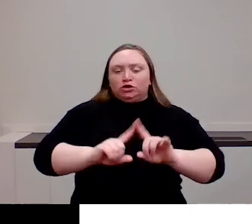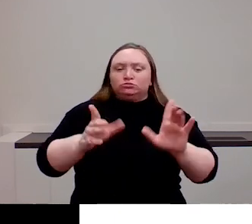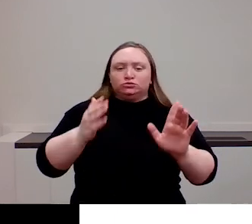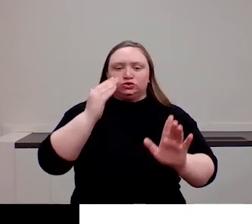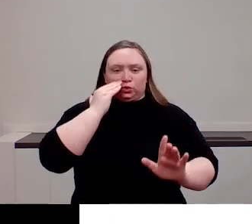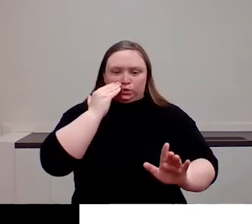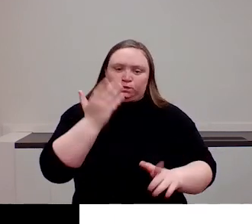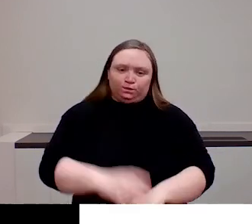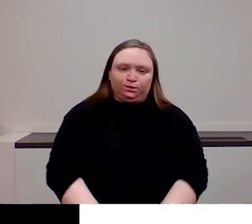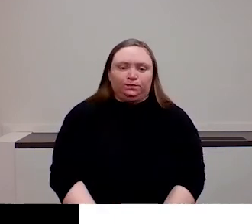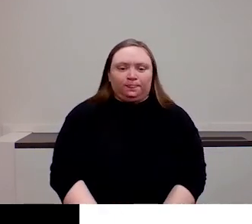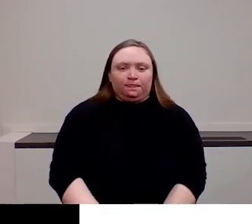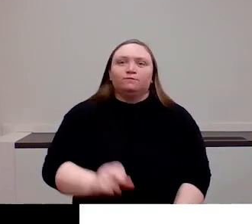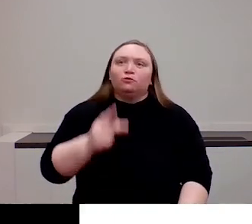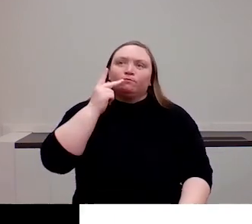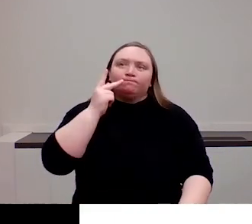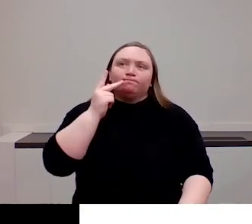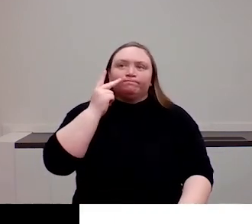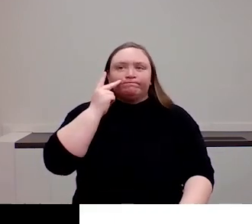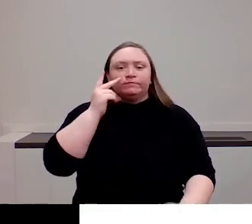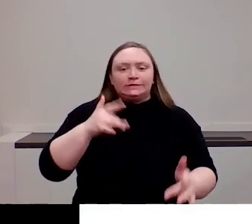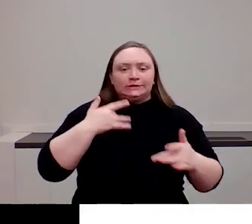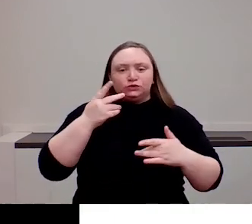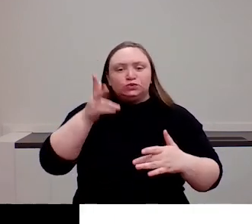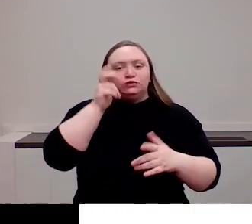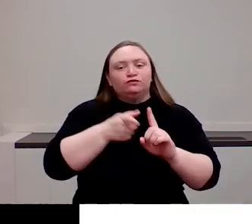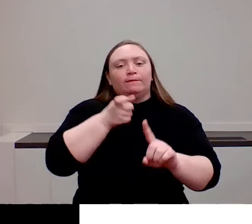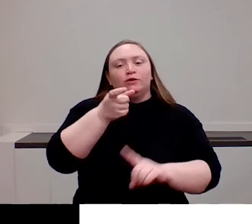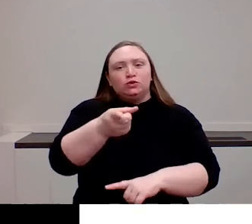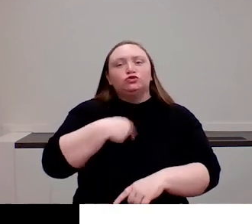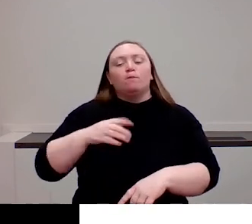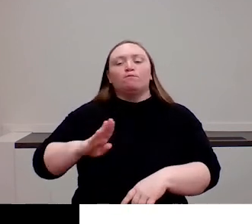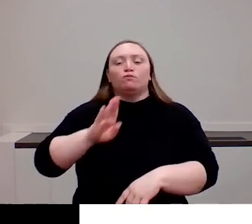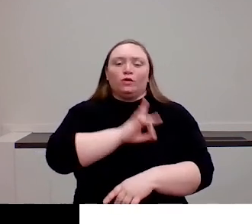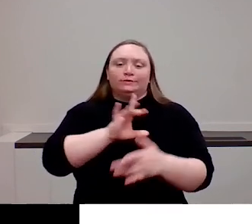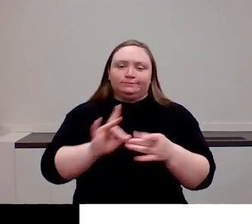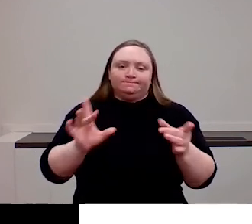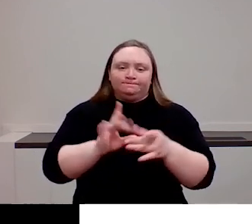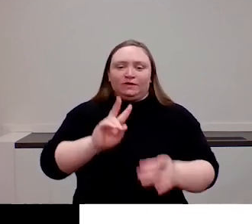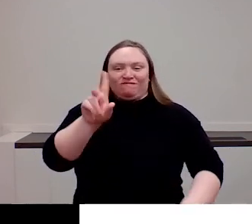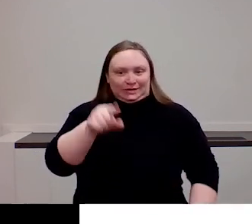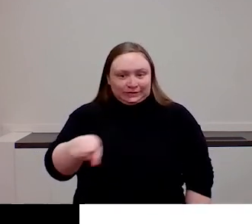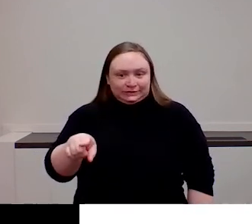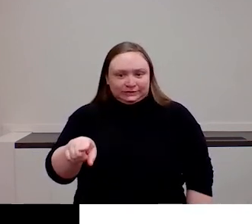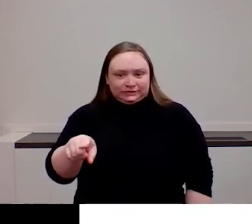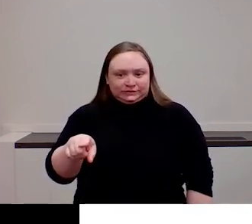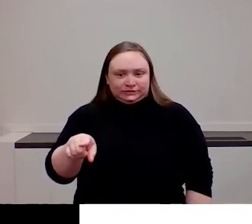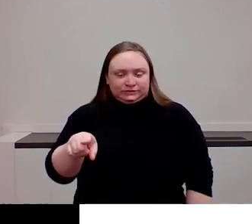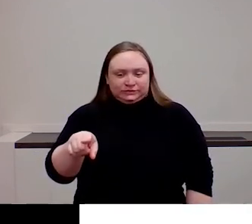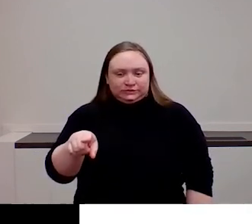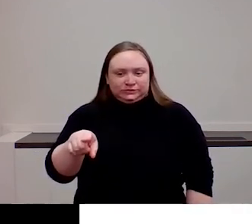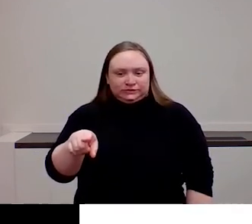interesting. Okay, well, we'll look forward to hearing from you. All right, board member comments, Mr. Vasquez.